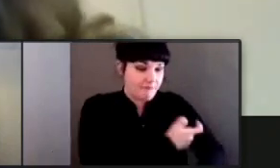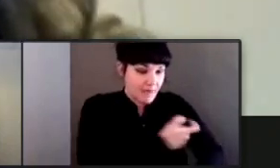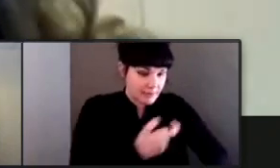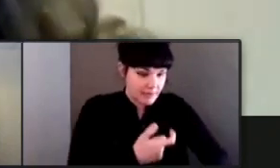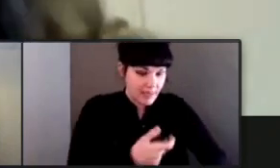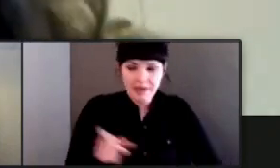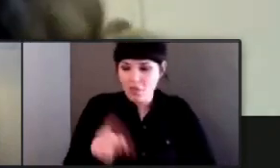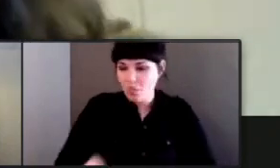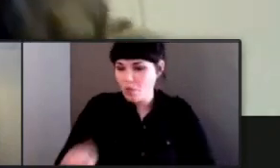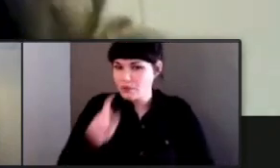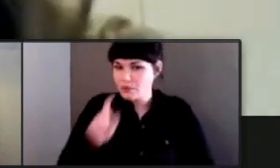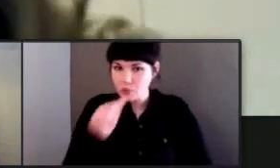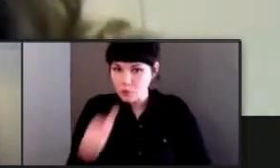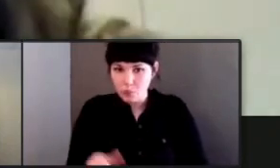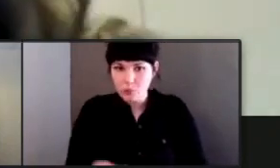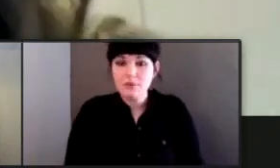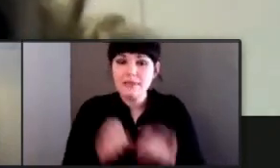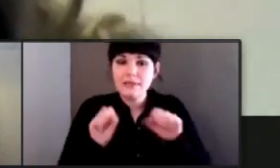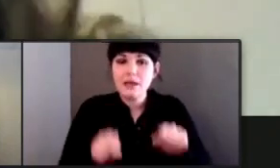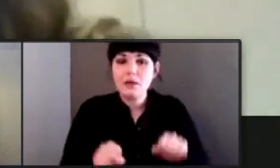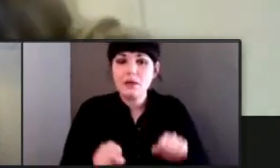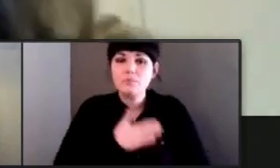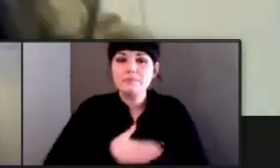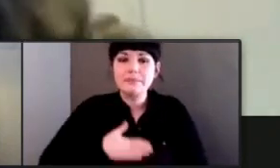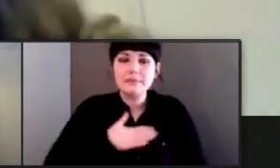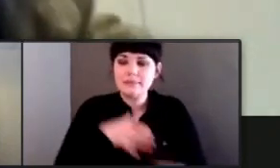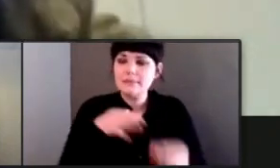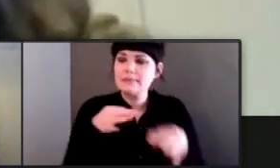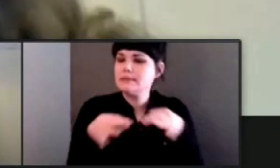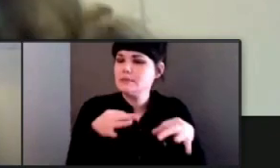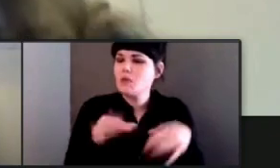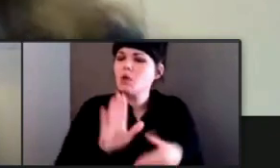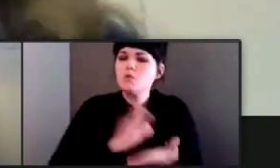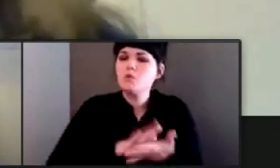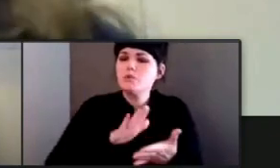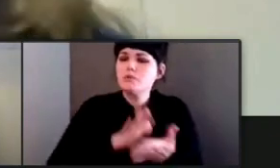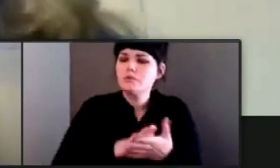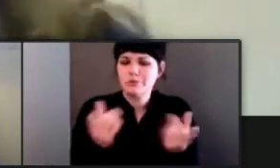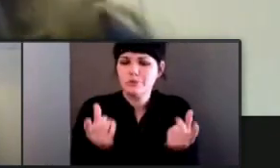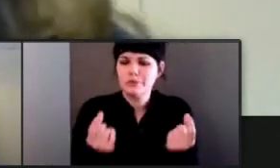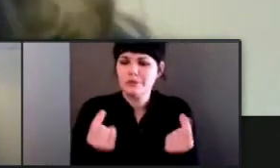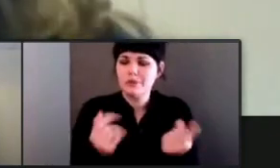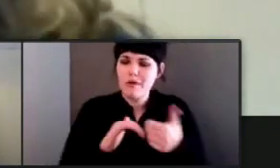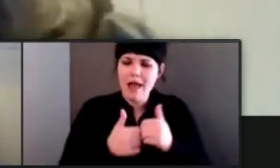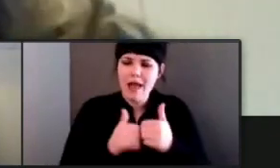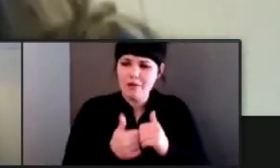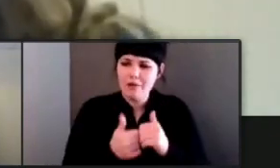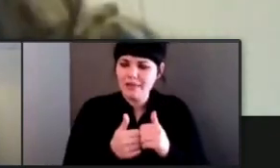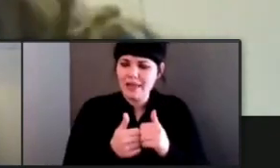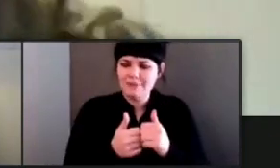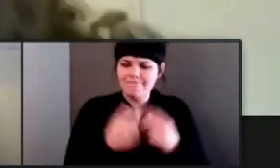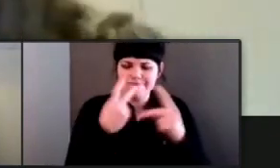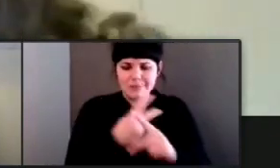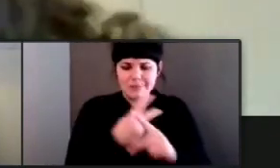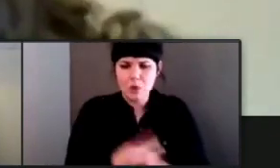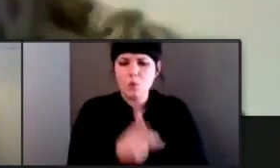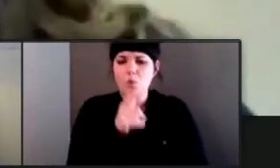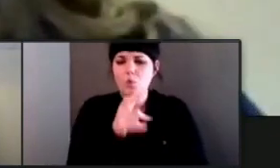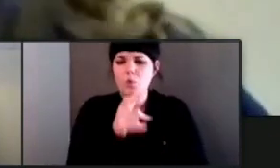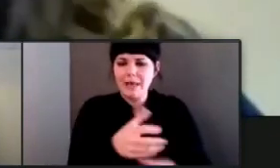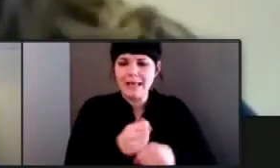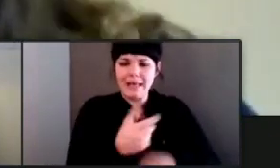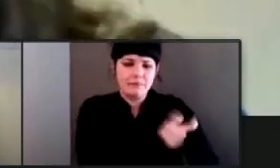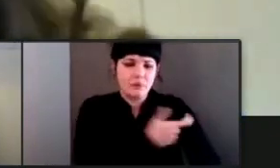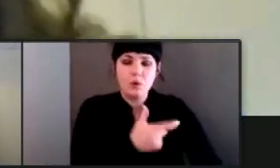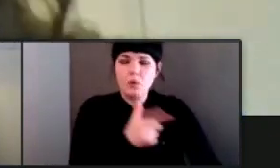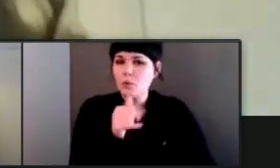to what your schools are doing to track vaccination? And then are there going to be different expectations? And is